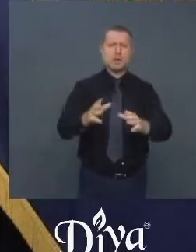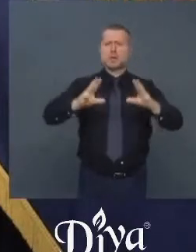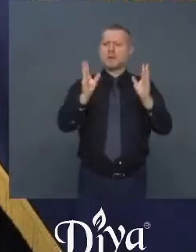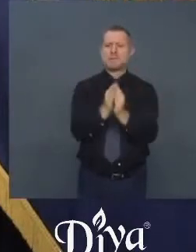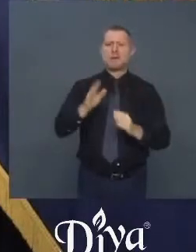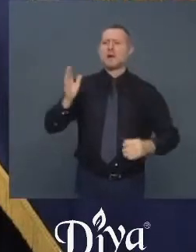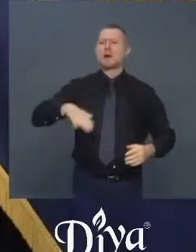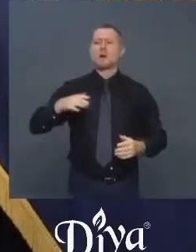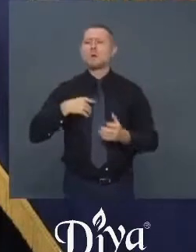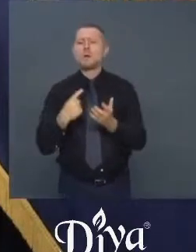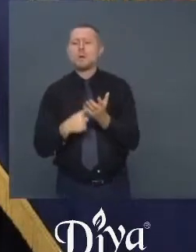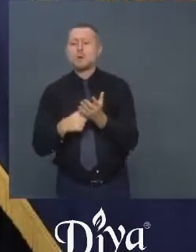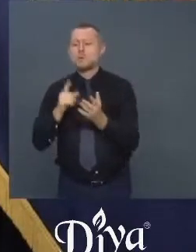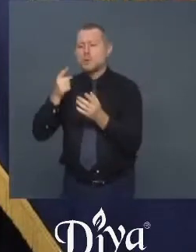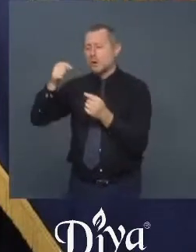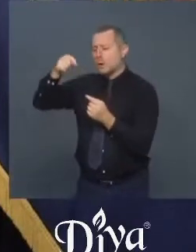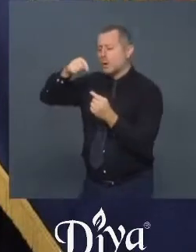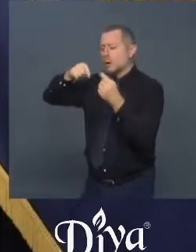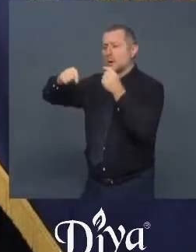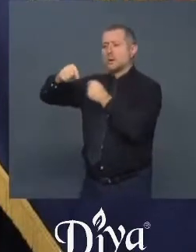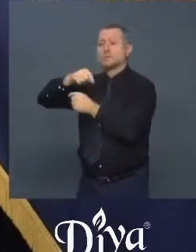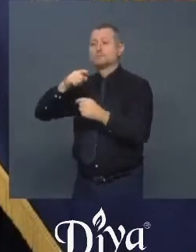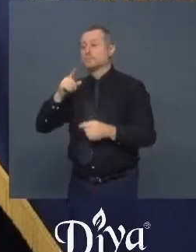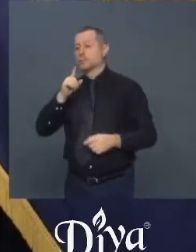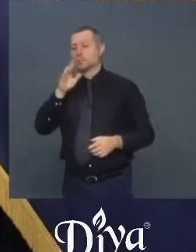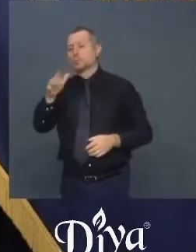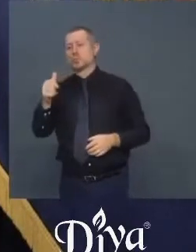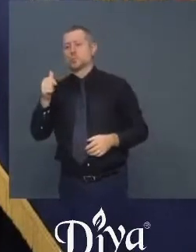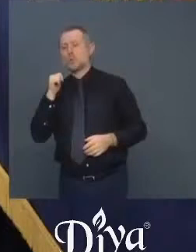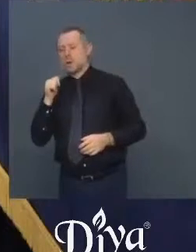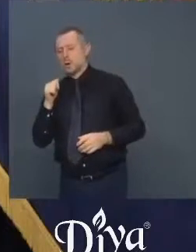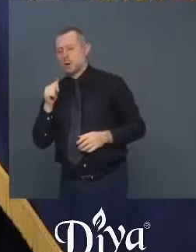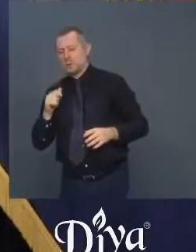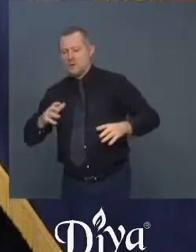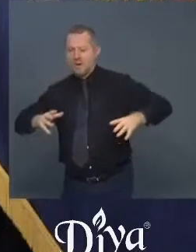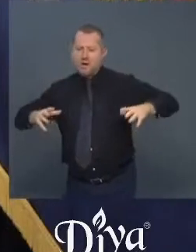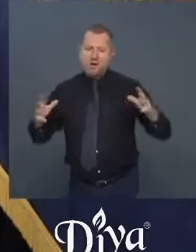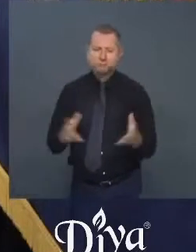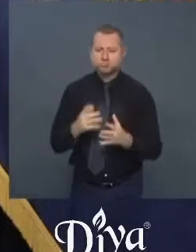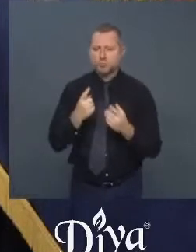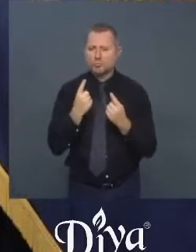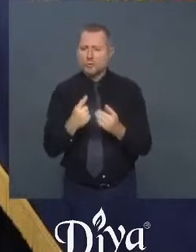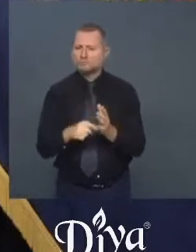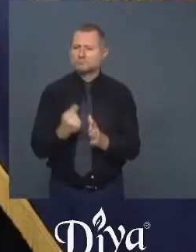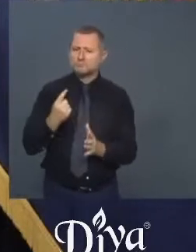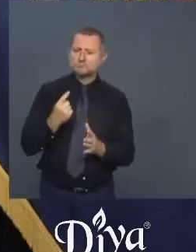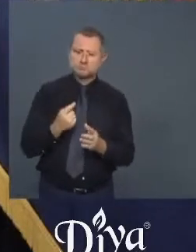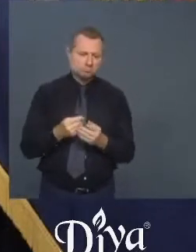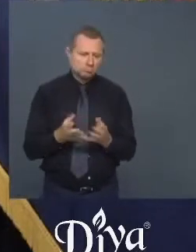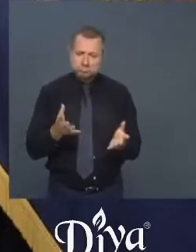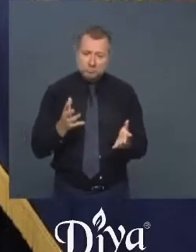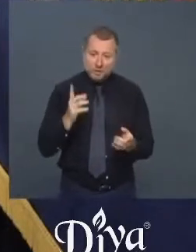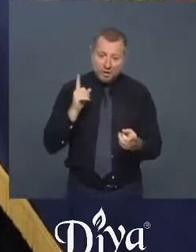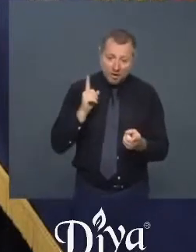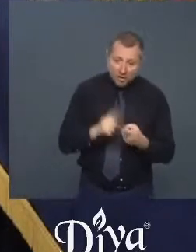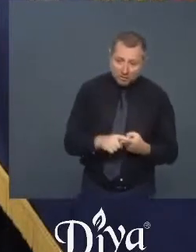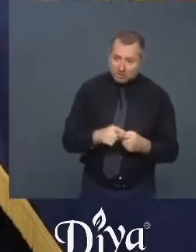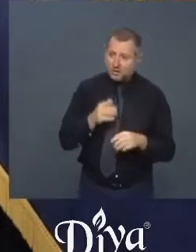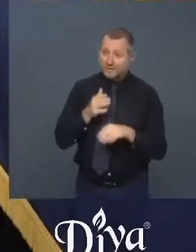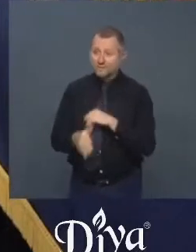You wouldn't convene the meeting on distribution until you believe we're actually on a track to have